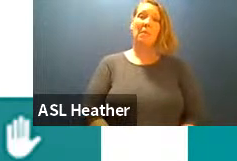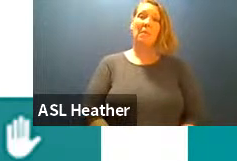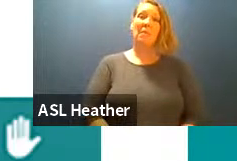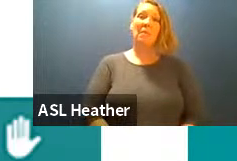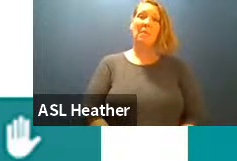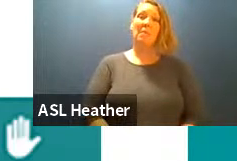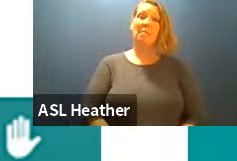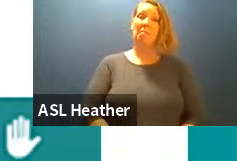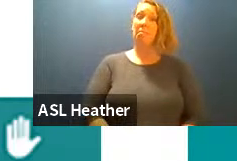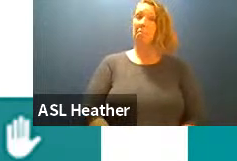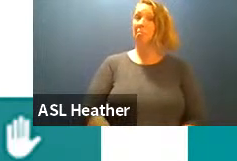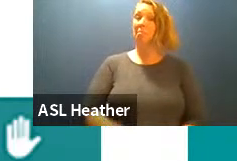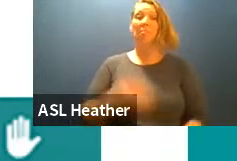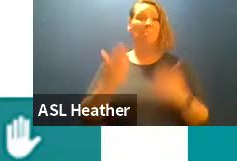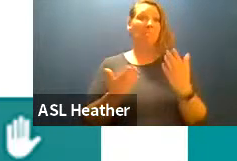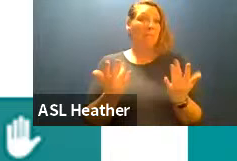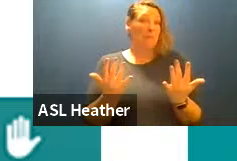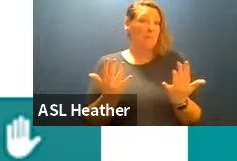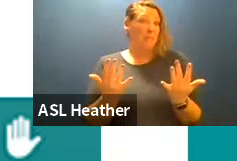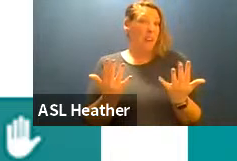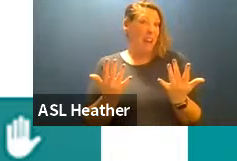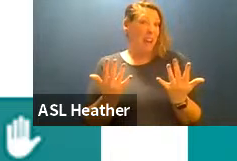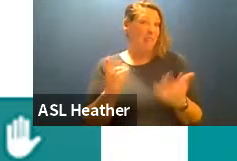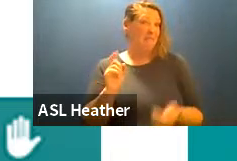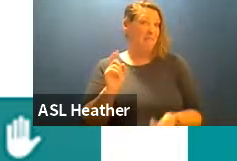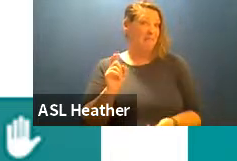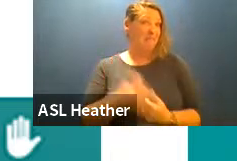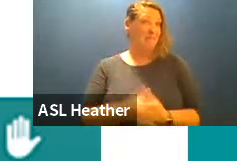Maybe we'll give it just a moment